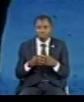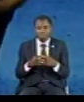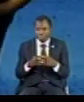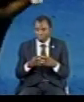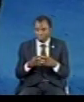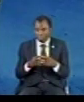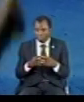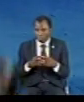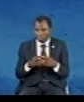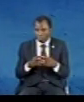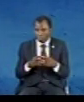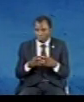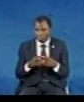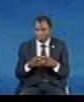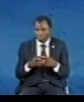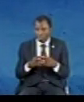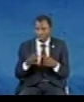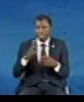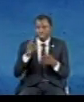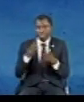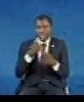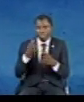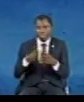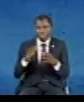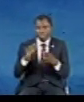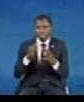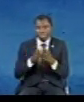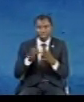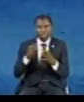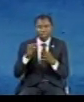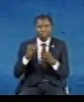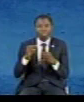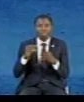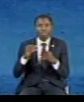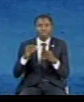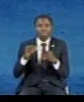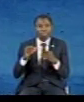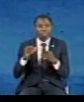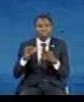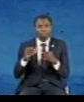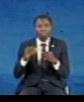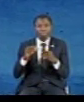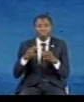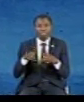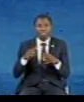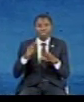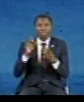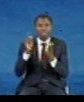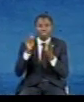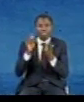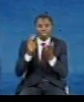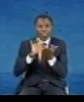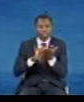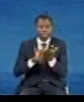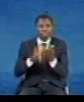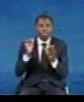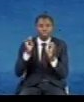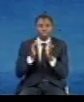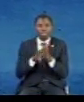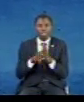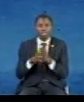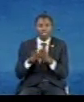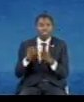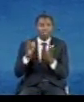You get one tablet where doctor give me. Now 500 naira, they drink a dose. I carry only 2 doses, I not